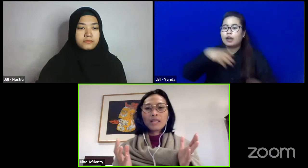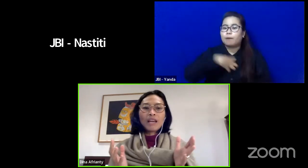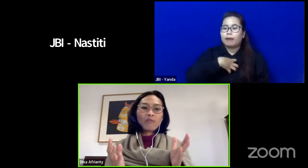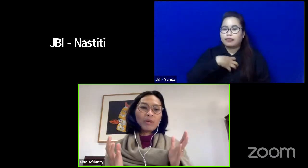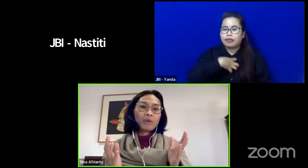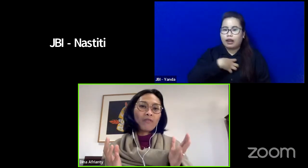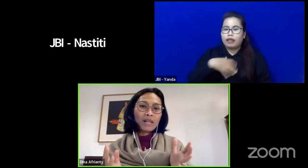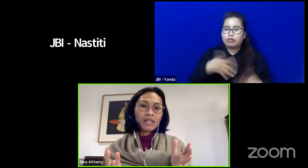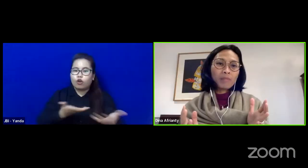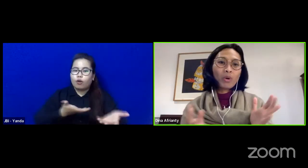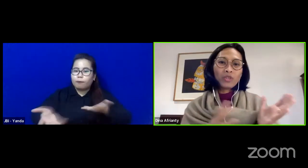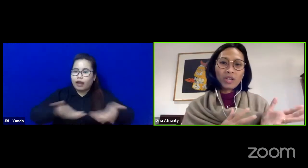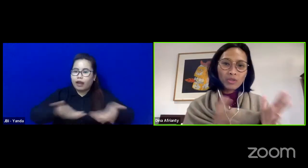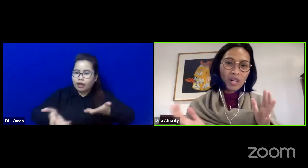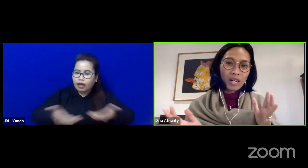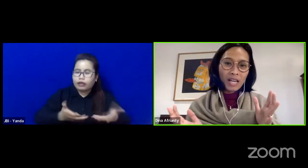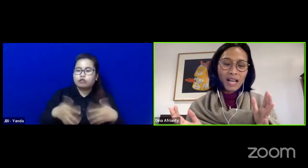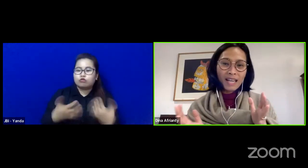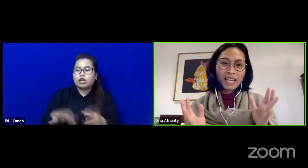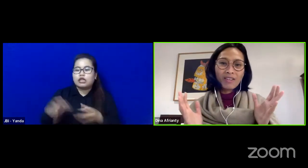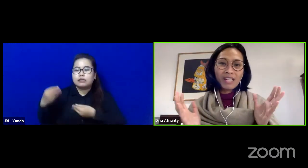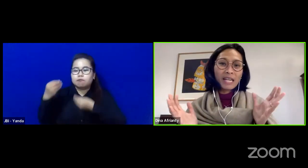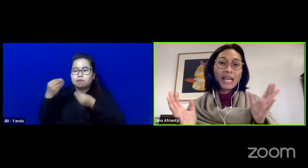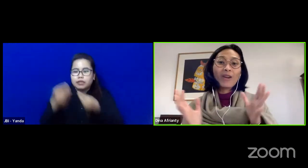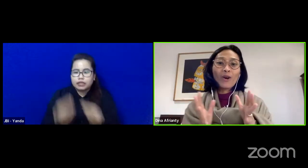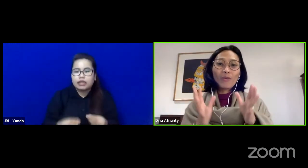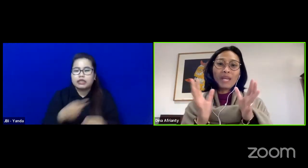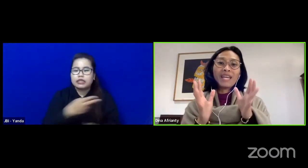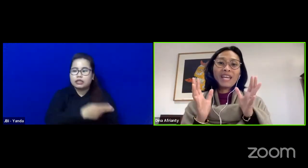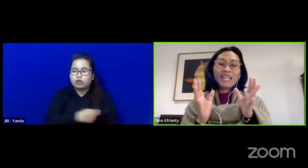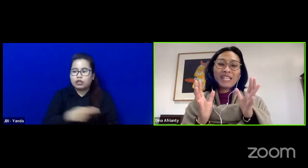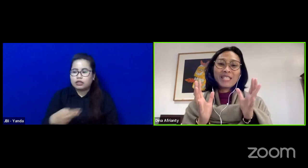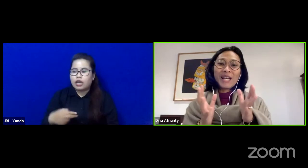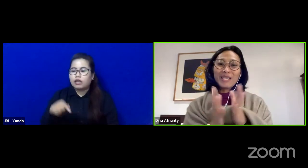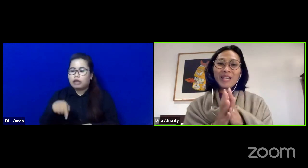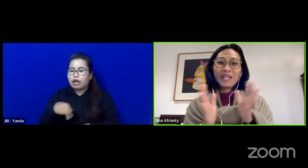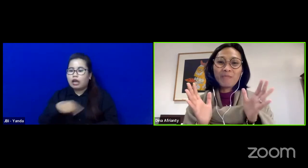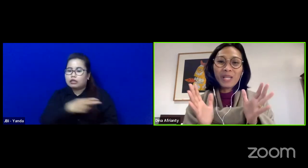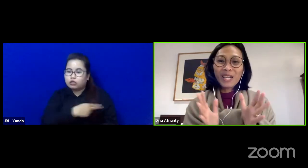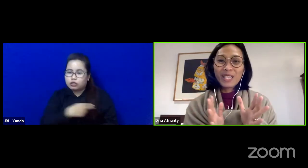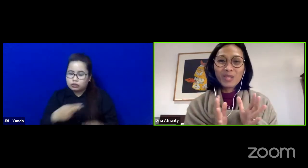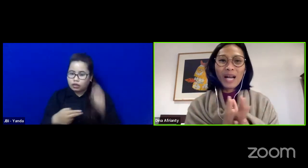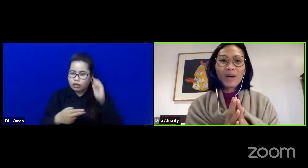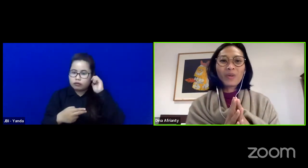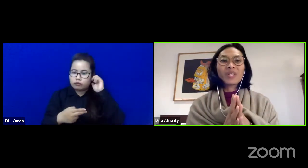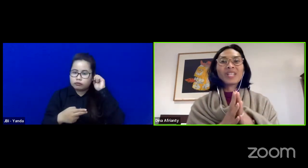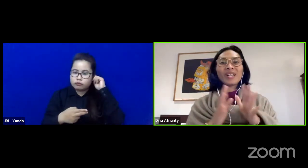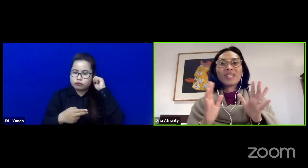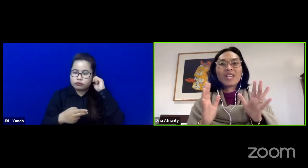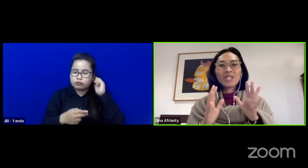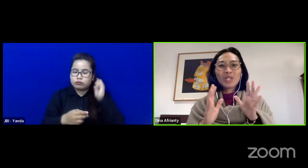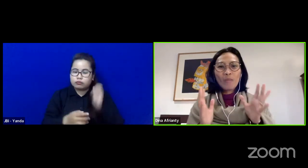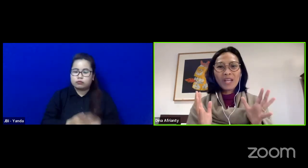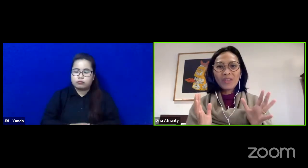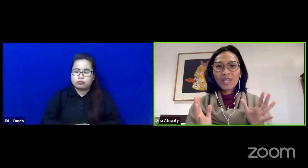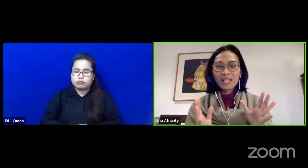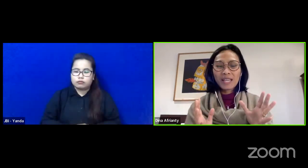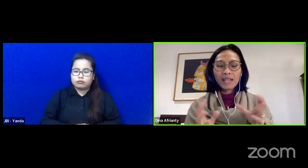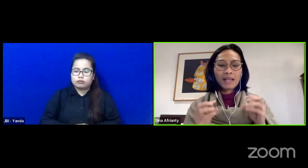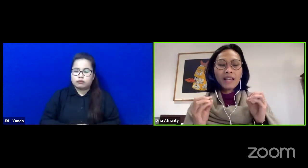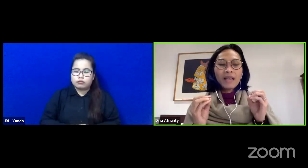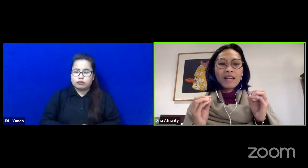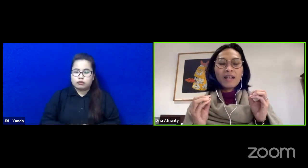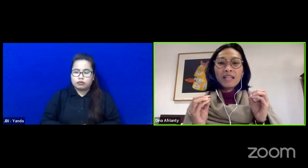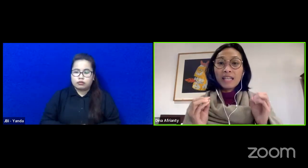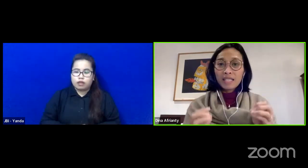services that have been provided both in Australia and Indonesia cannot be discussed in merely 2 hours. There are so many things